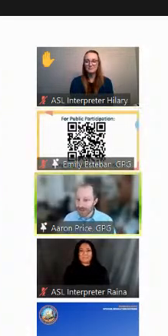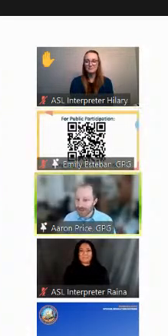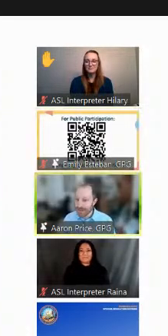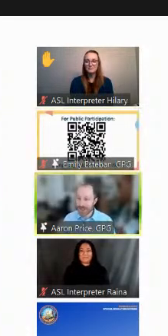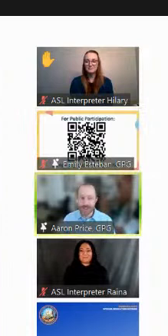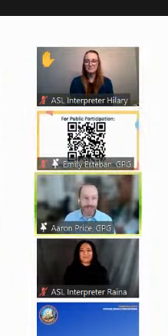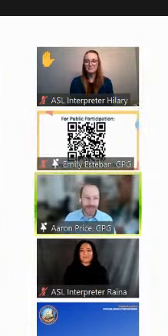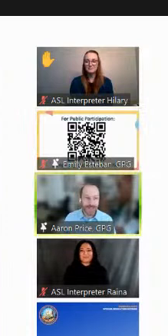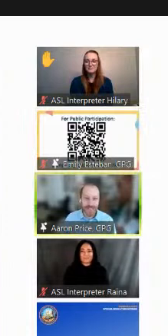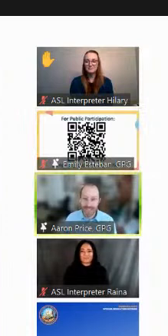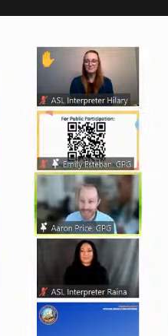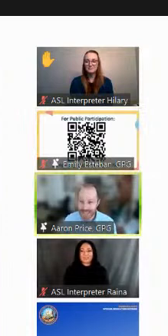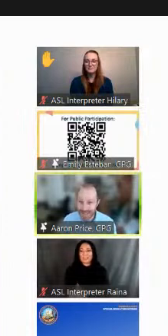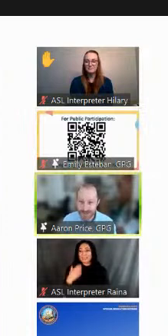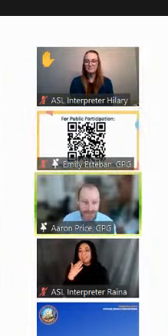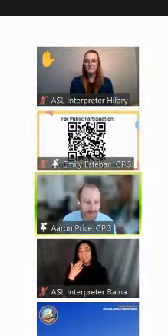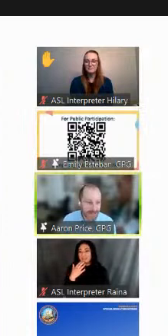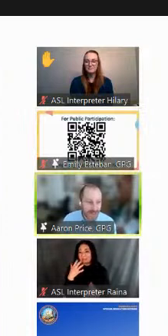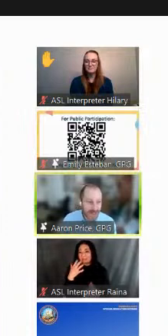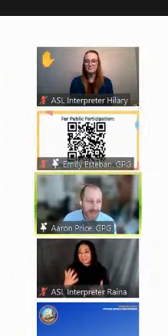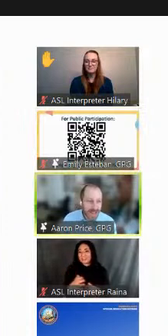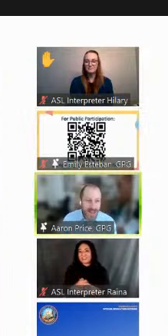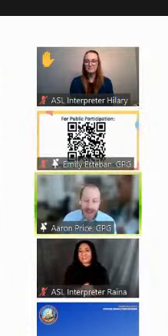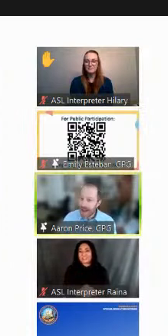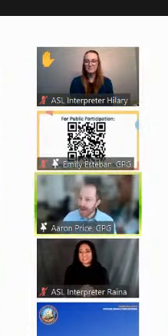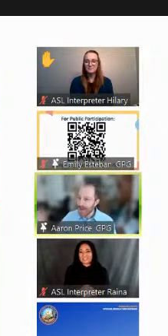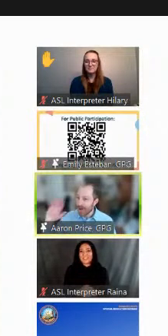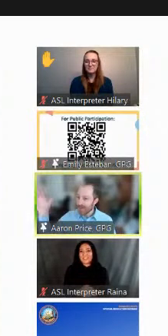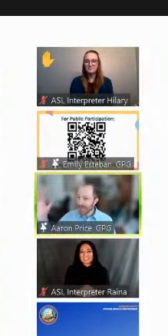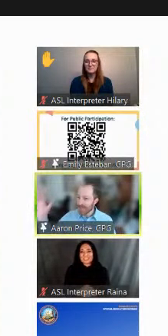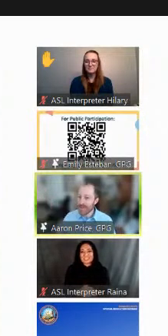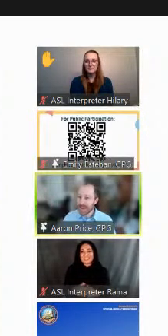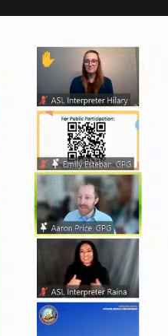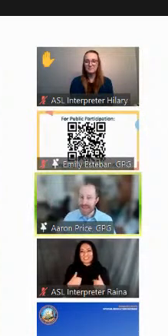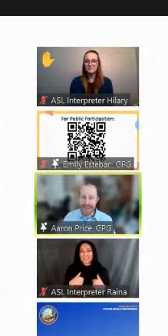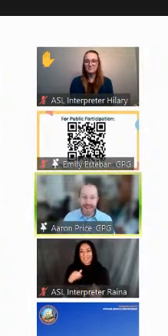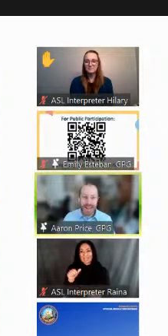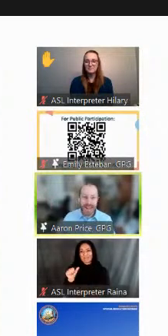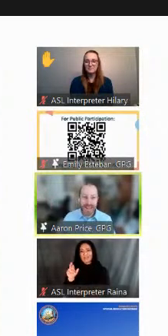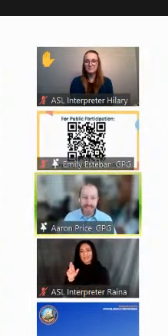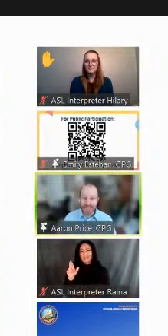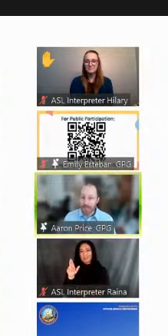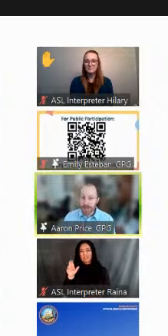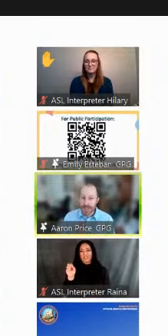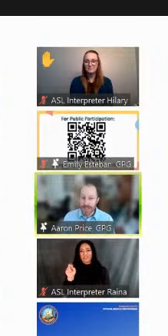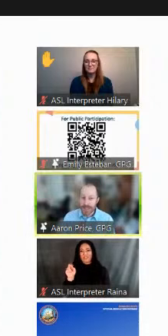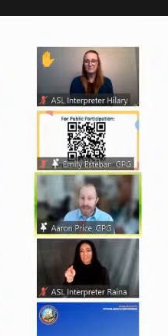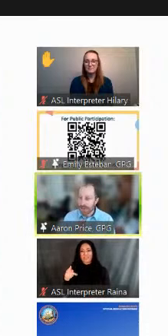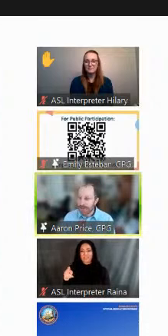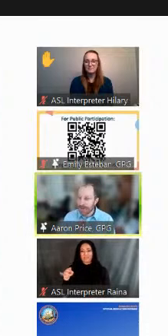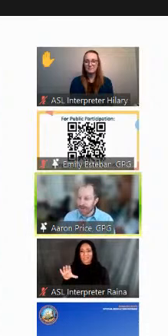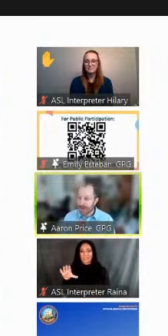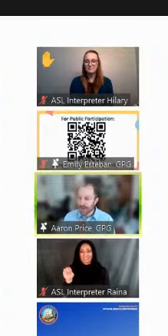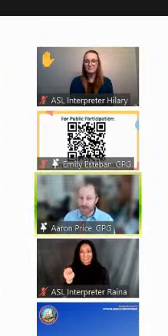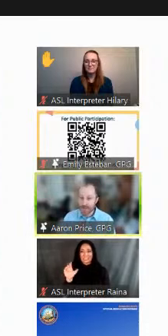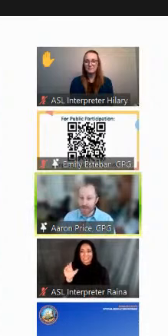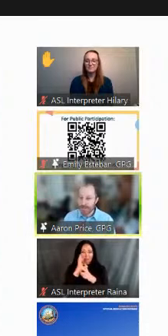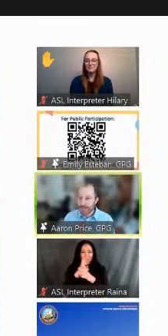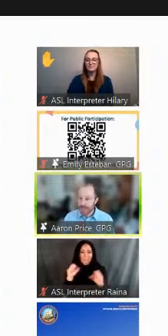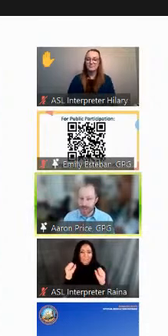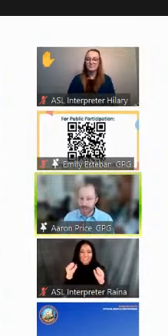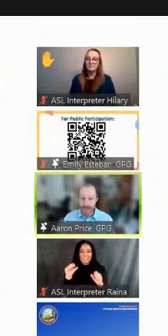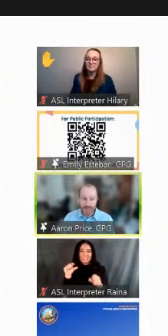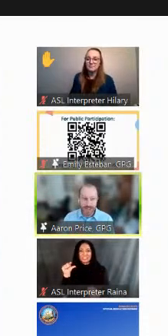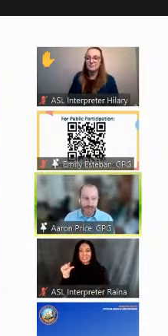Great, thanks so much, Shanna. I'm Erin Price, everybody, and I'm president at the Glenn Price Group